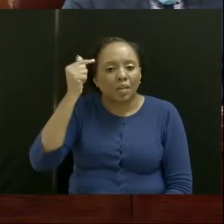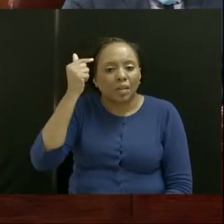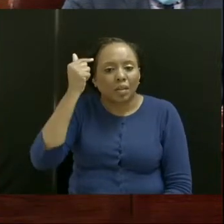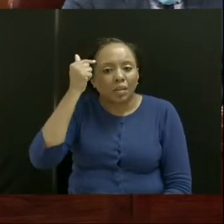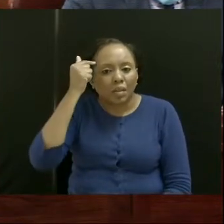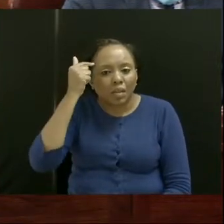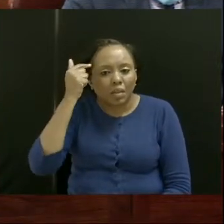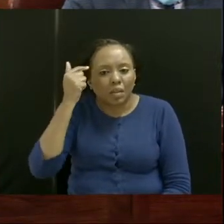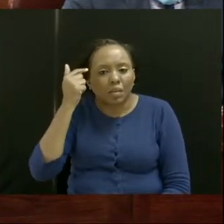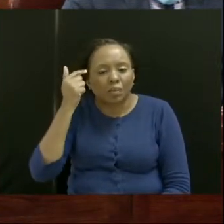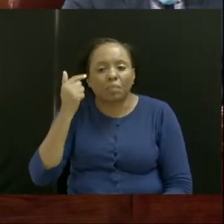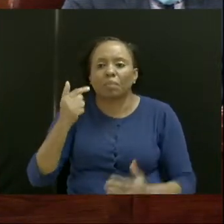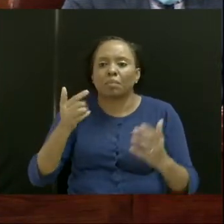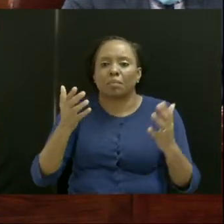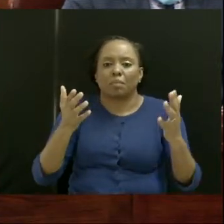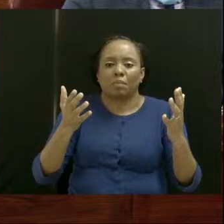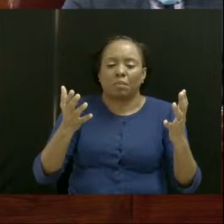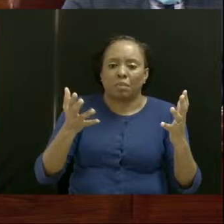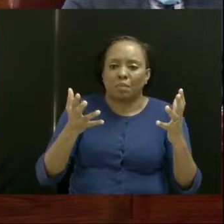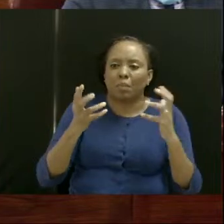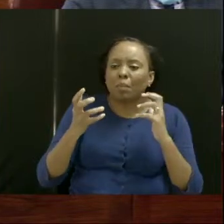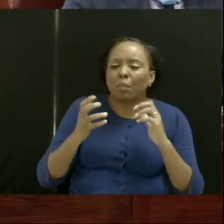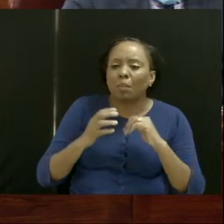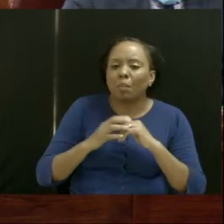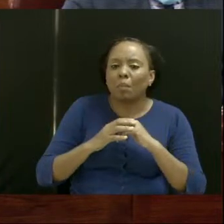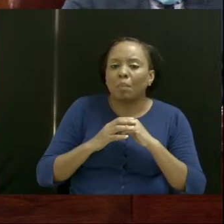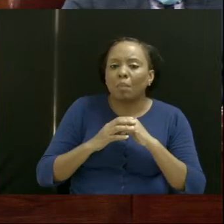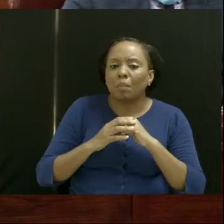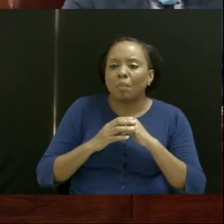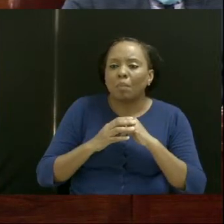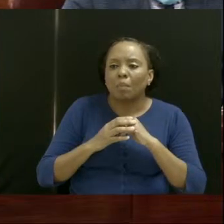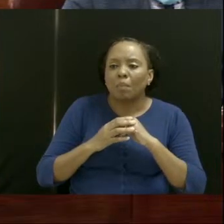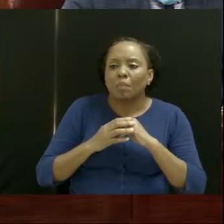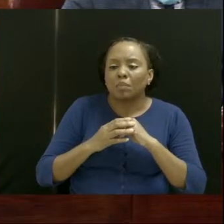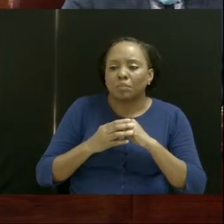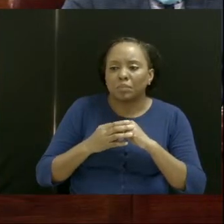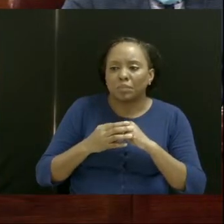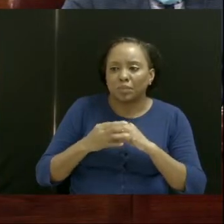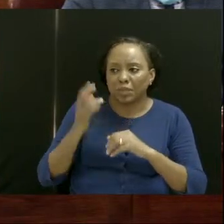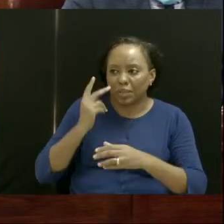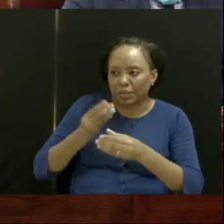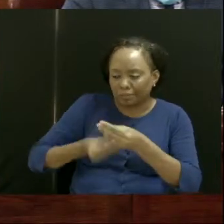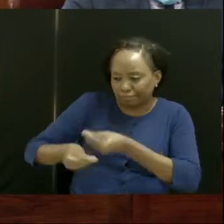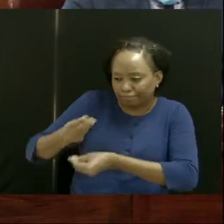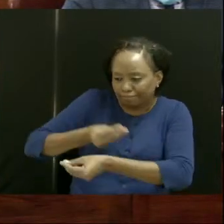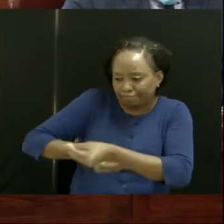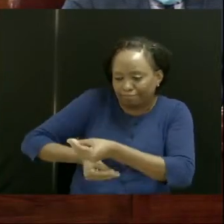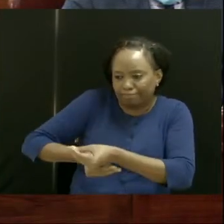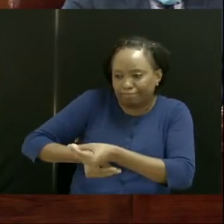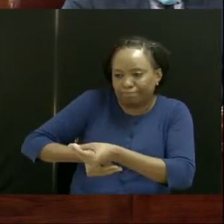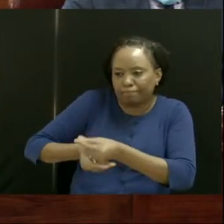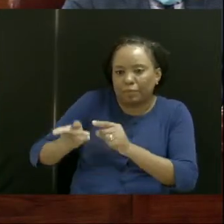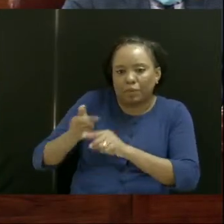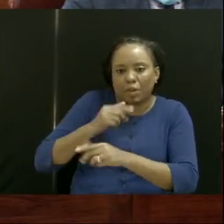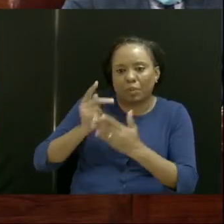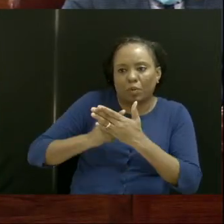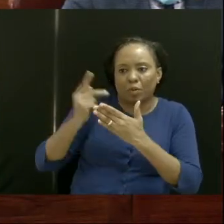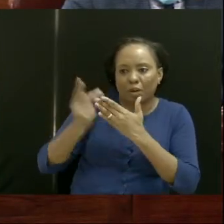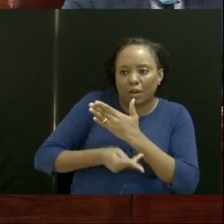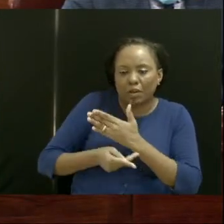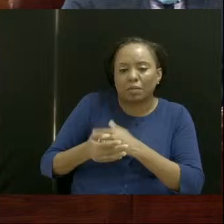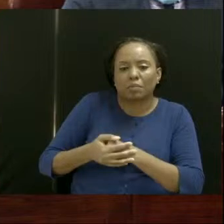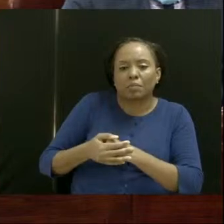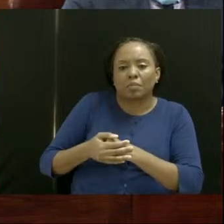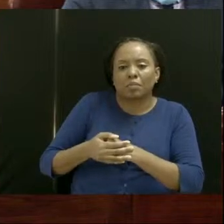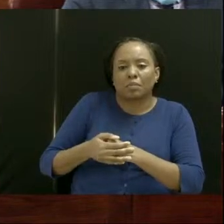a measure, a fair measure of what it seeks to get in the first place from the program to go towards its capital